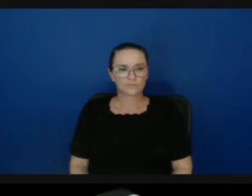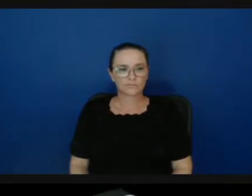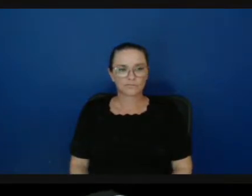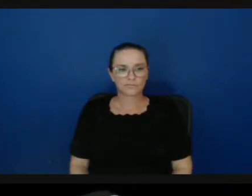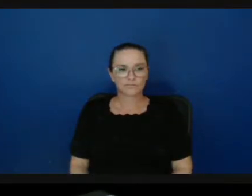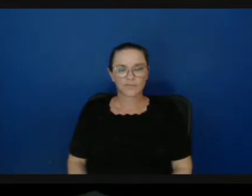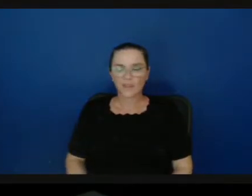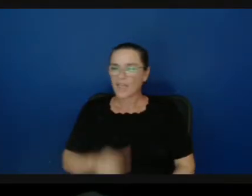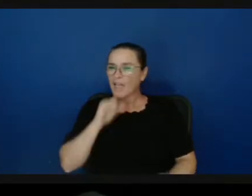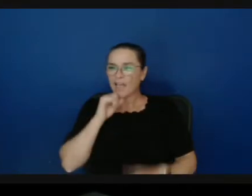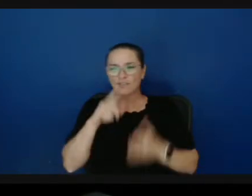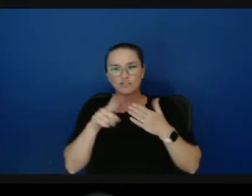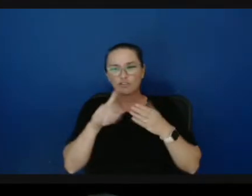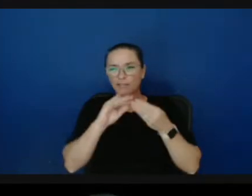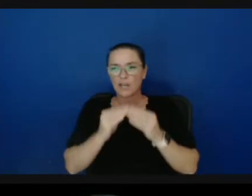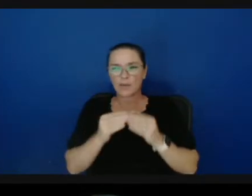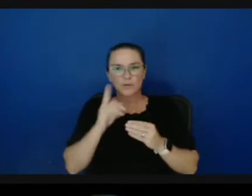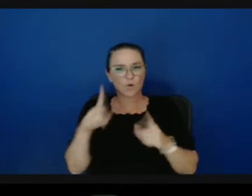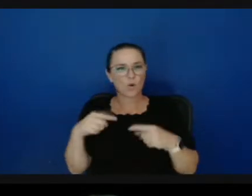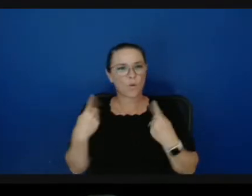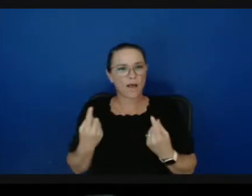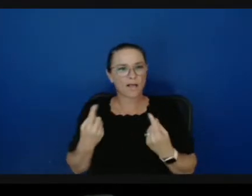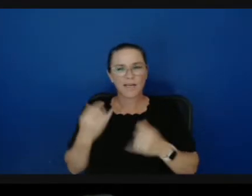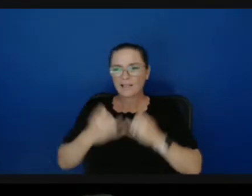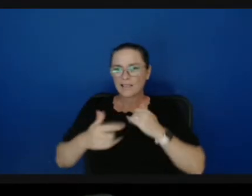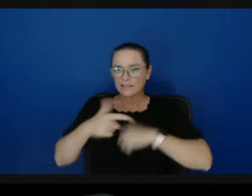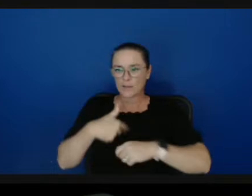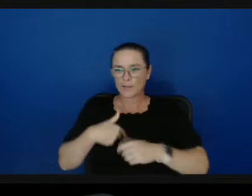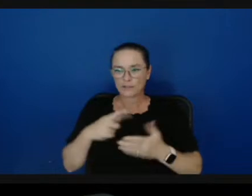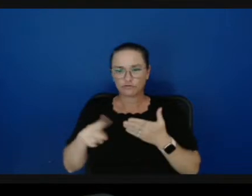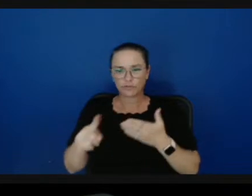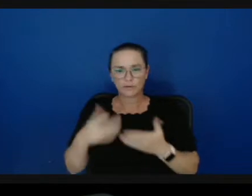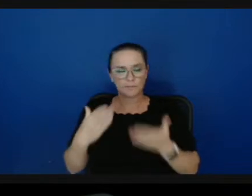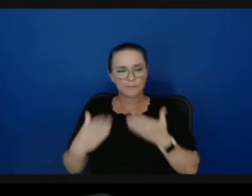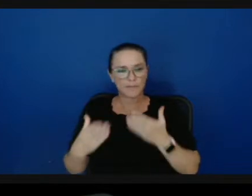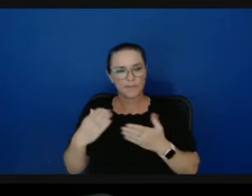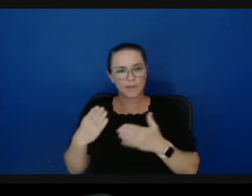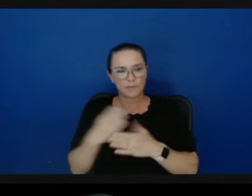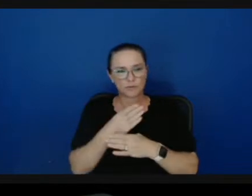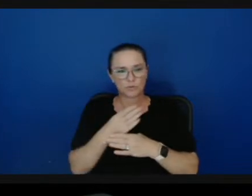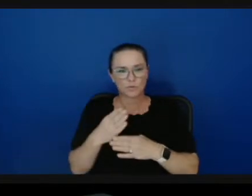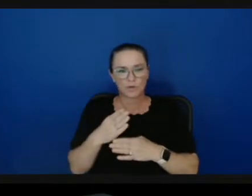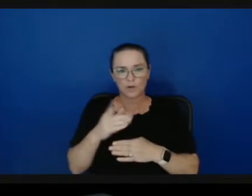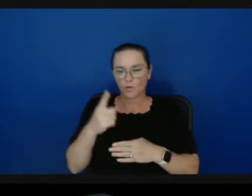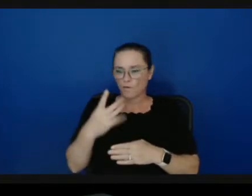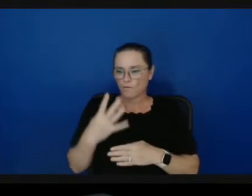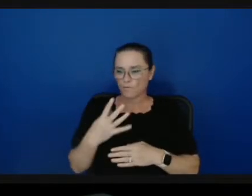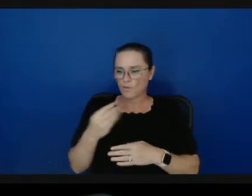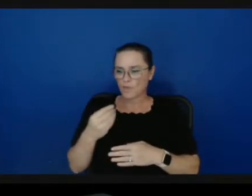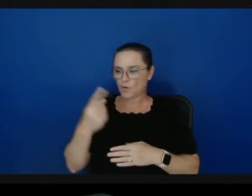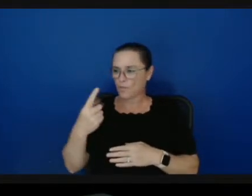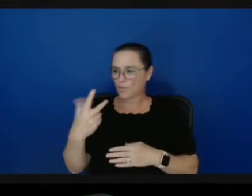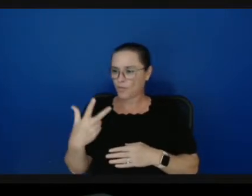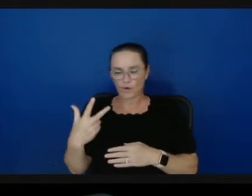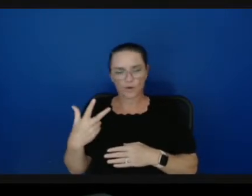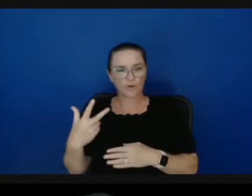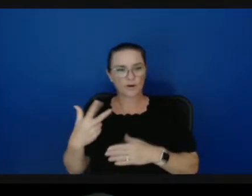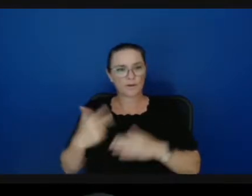numbers in a while, but I want to say that the last time I checked, we might have been somewhere between 1/4 and 1/3 of the volume